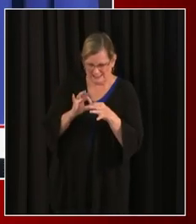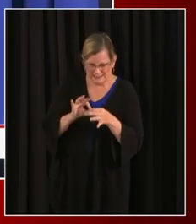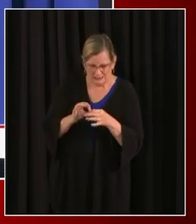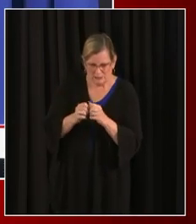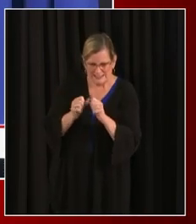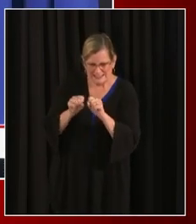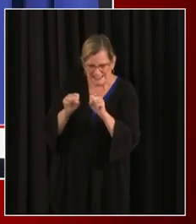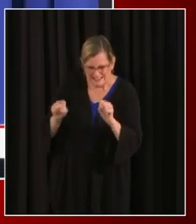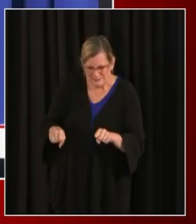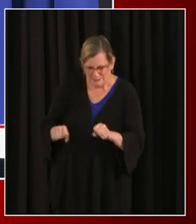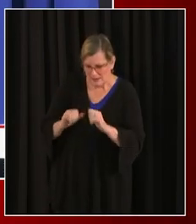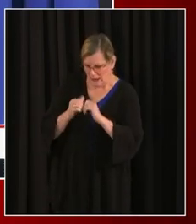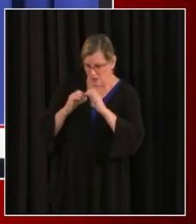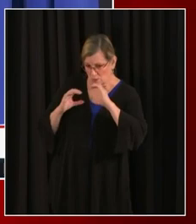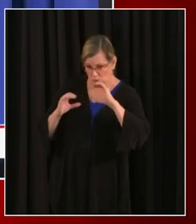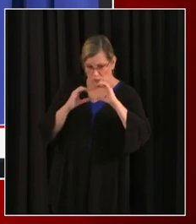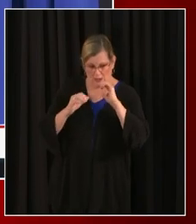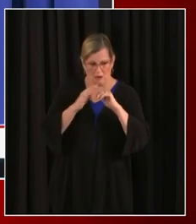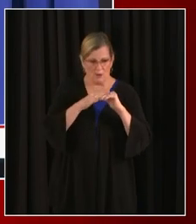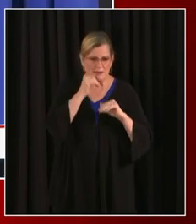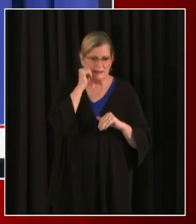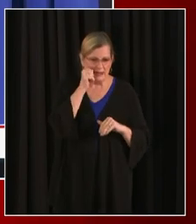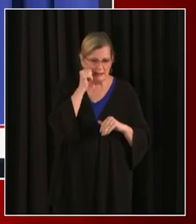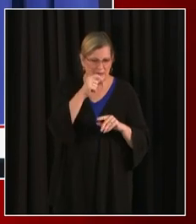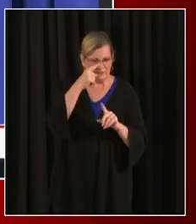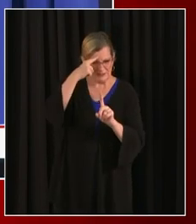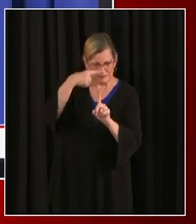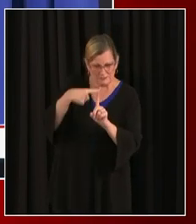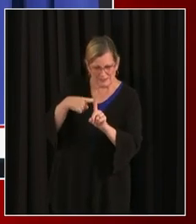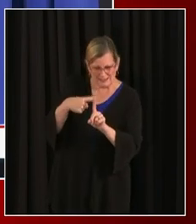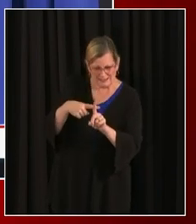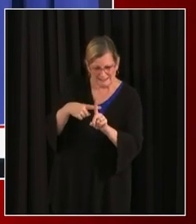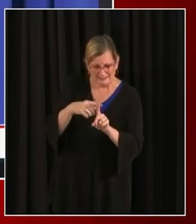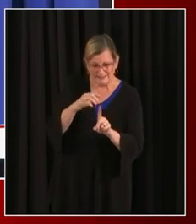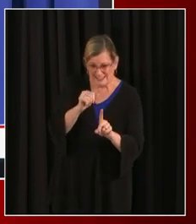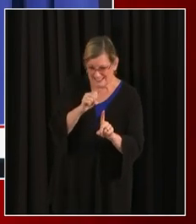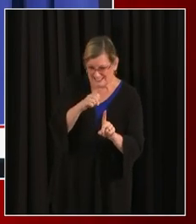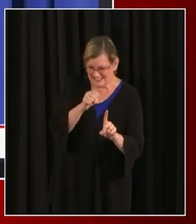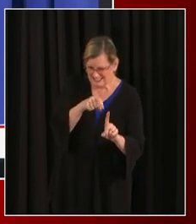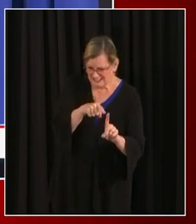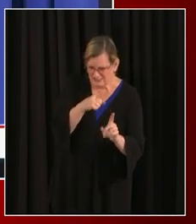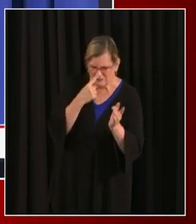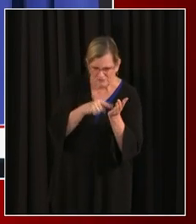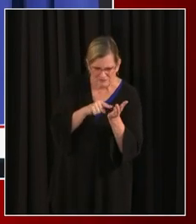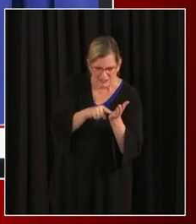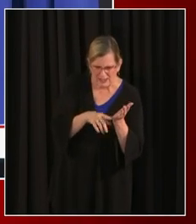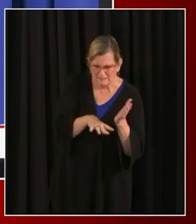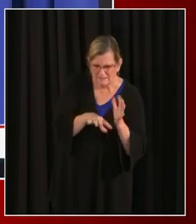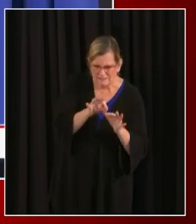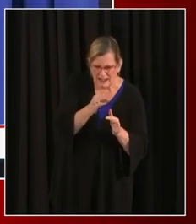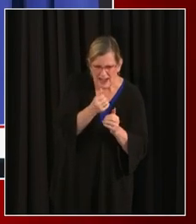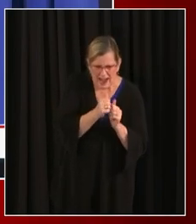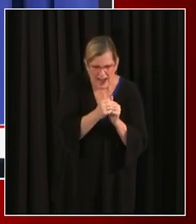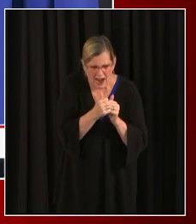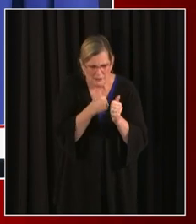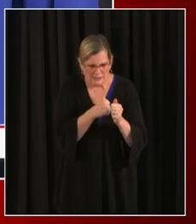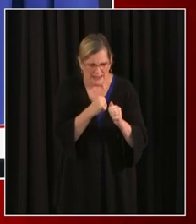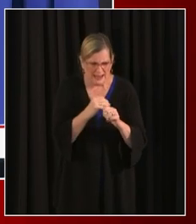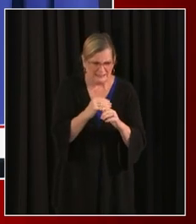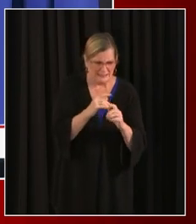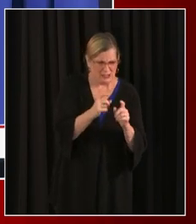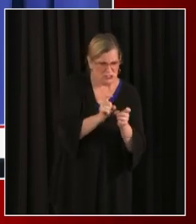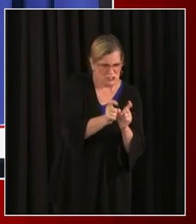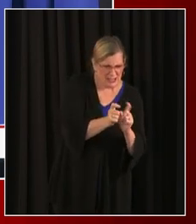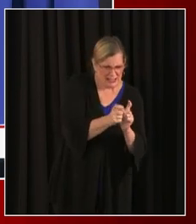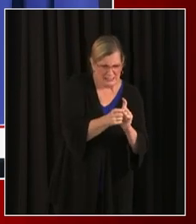communicate daily with positive cases and contacts to find out if there's been any change in their symptoms, and it's